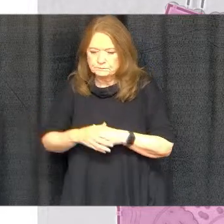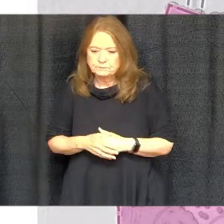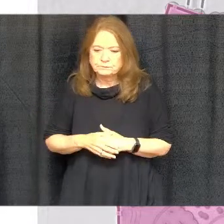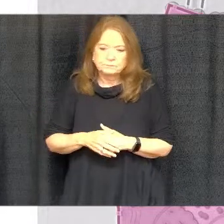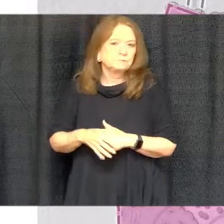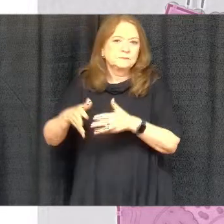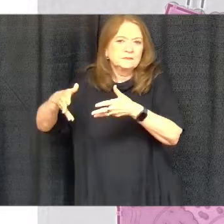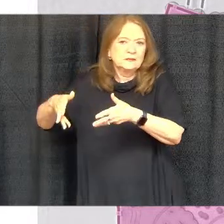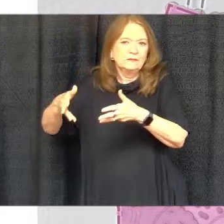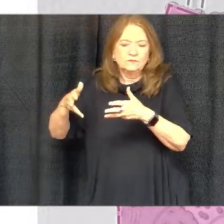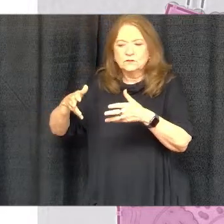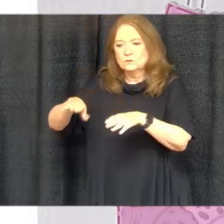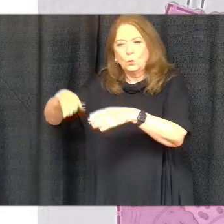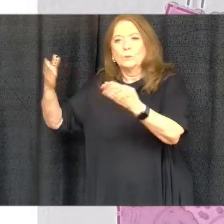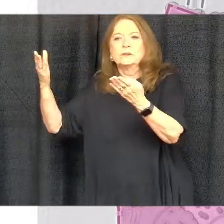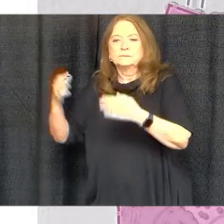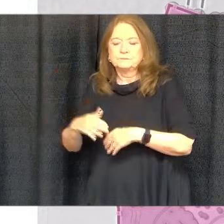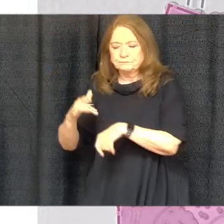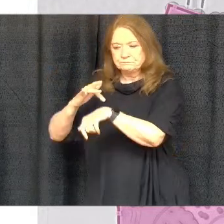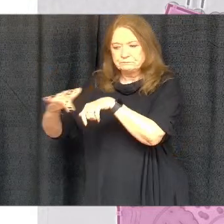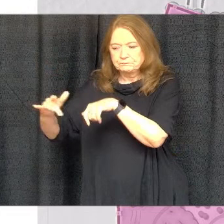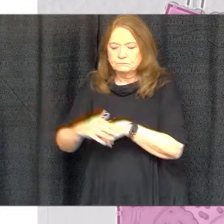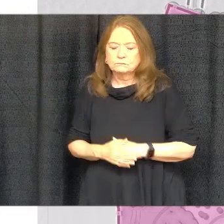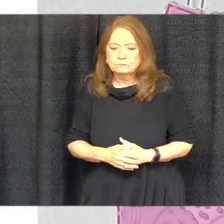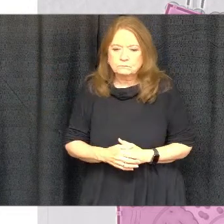in wild open space.